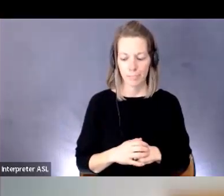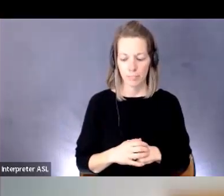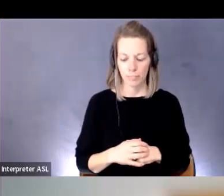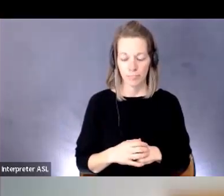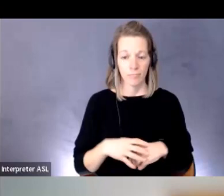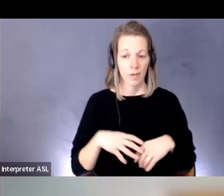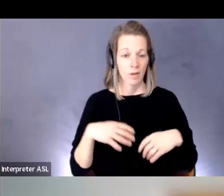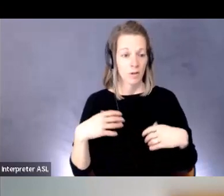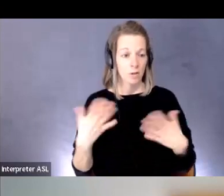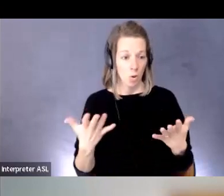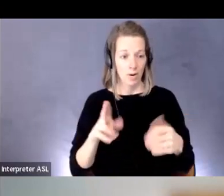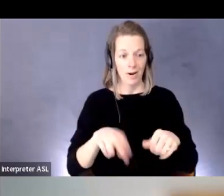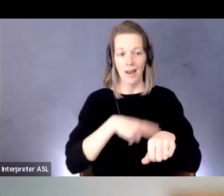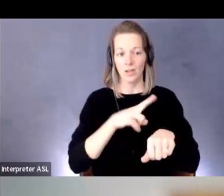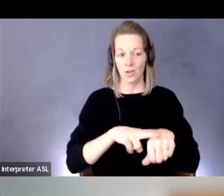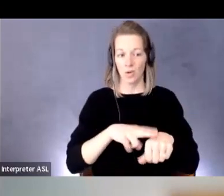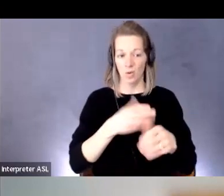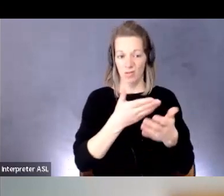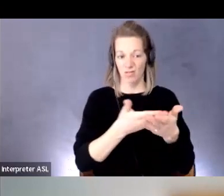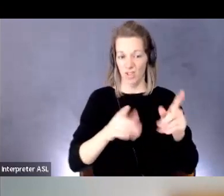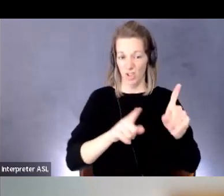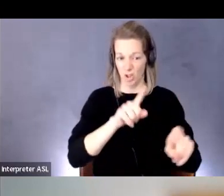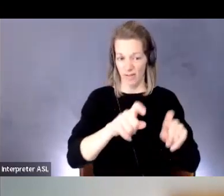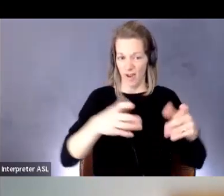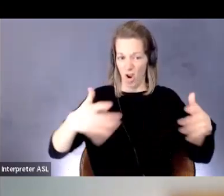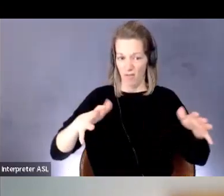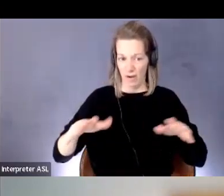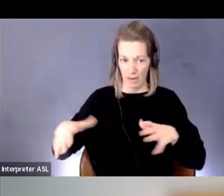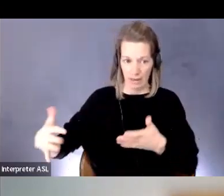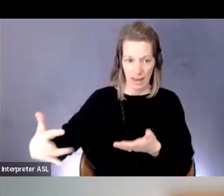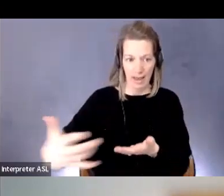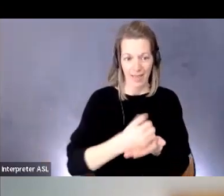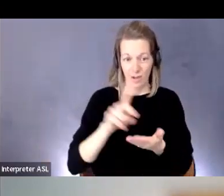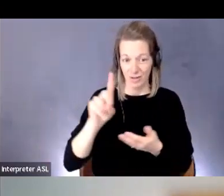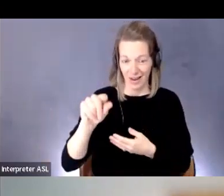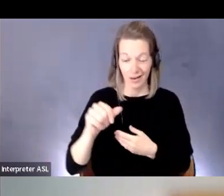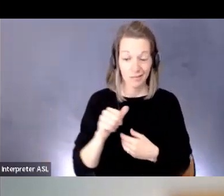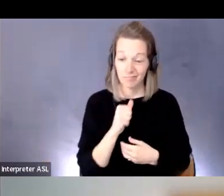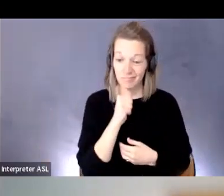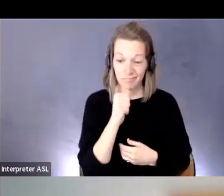So, which national sources already gather data on us? Not many.